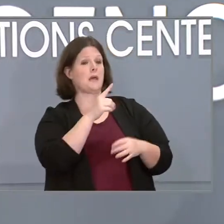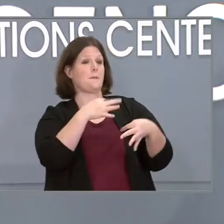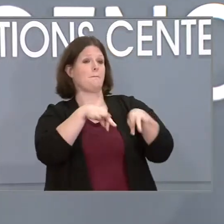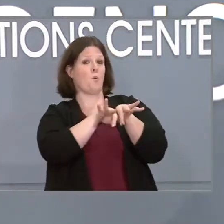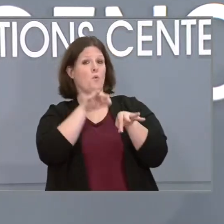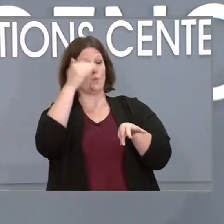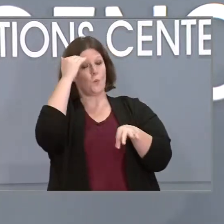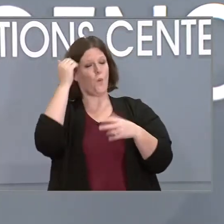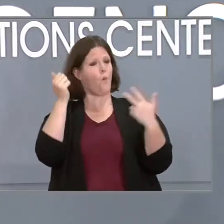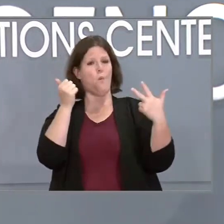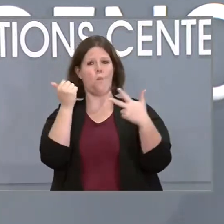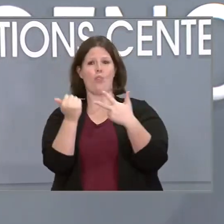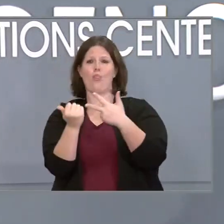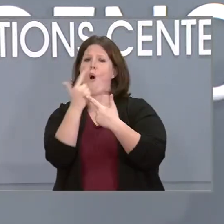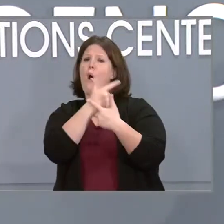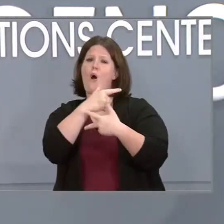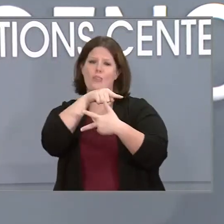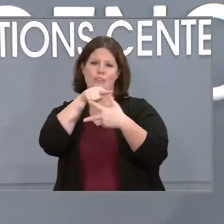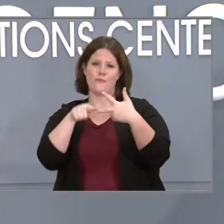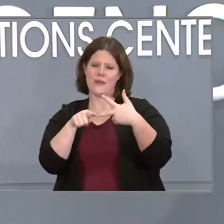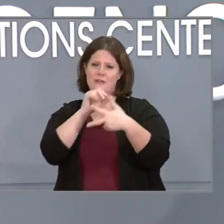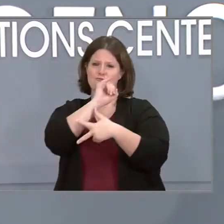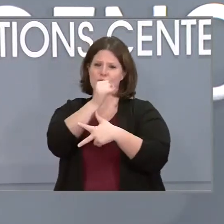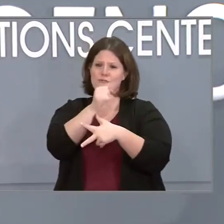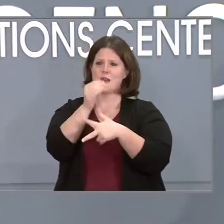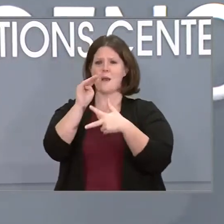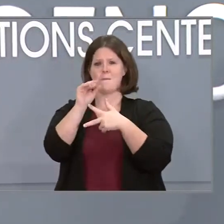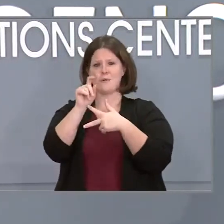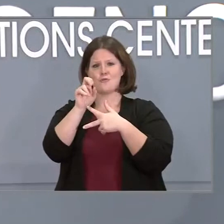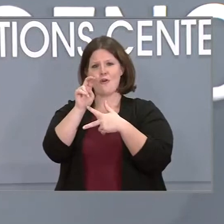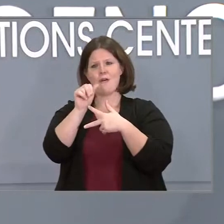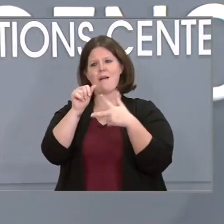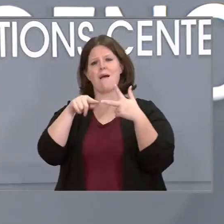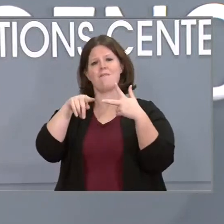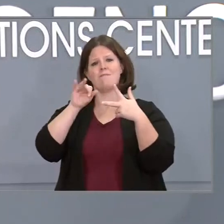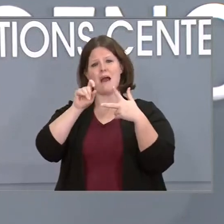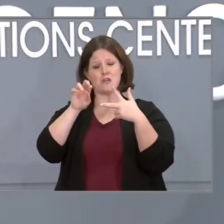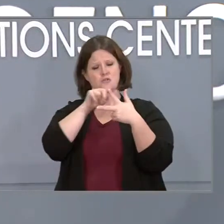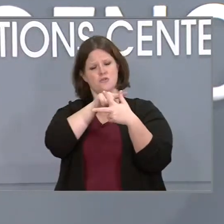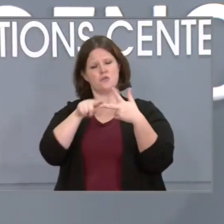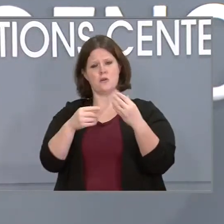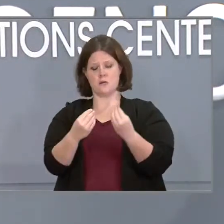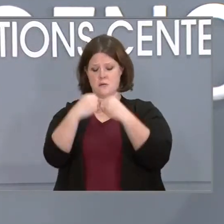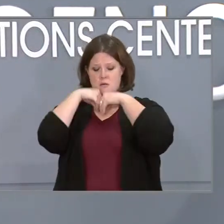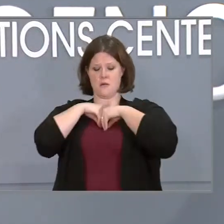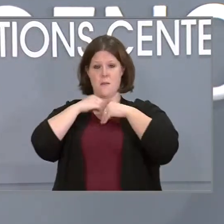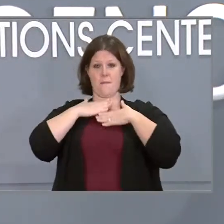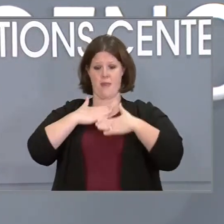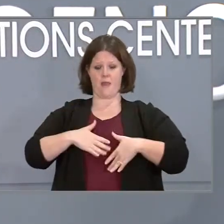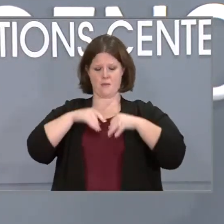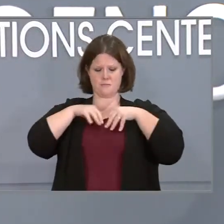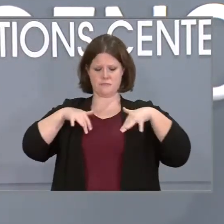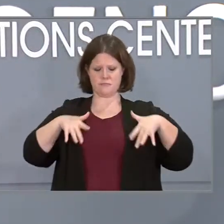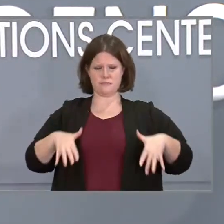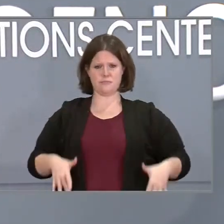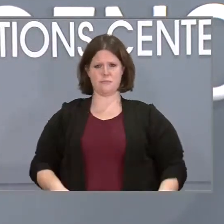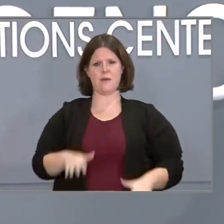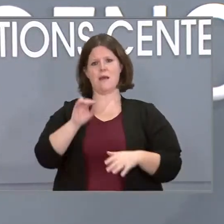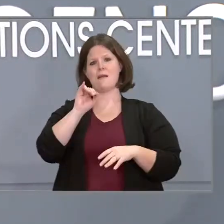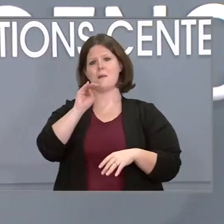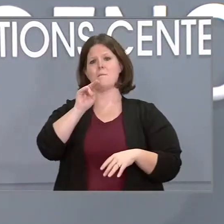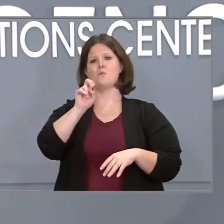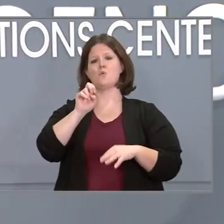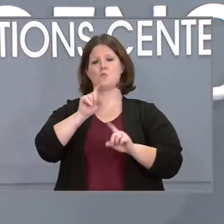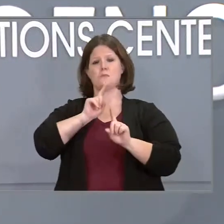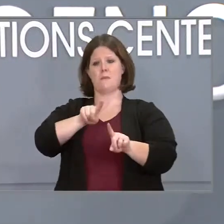all 3 of the vaccines, as well as the boosters, they provide an immune response, right? So the J&J vaccine for me worked, right? I have not